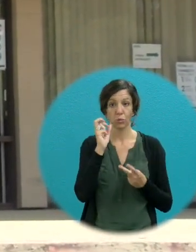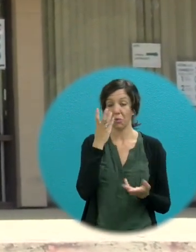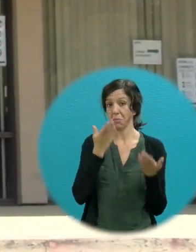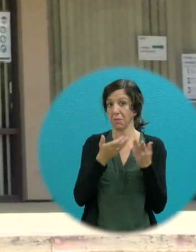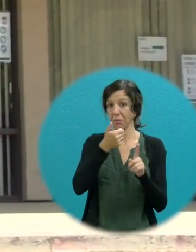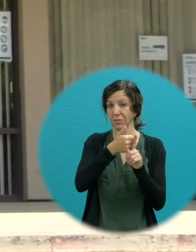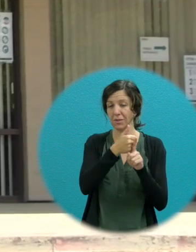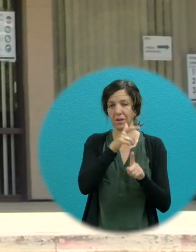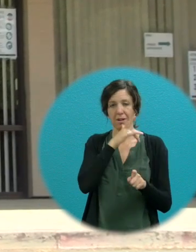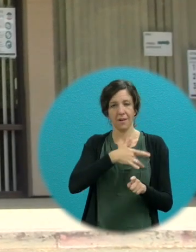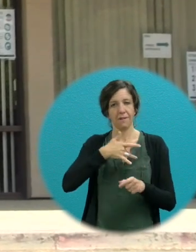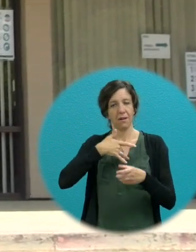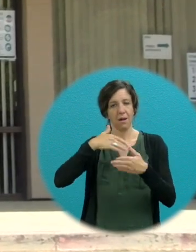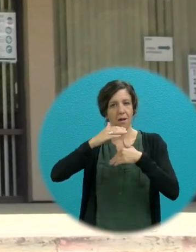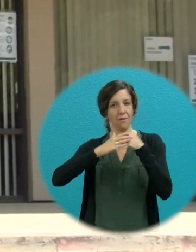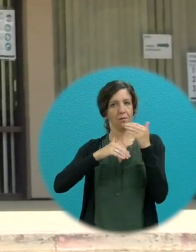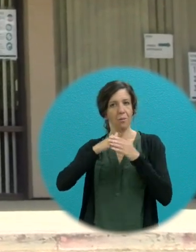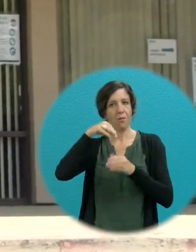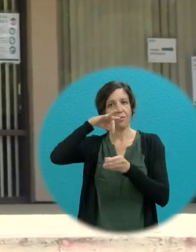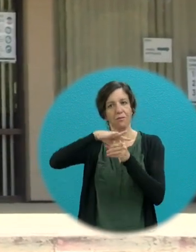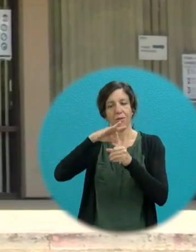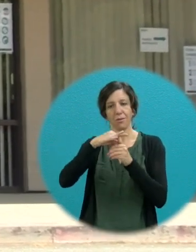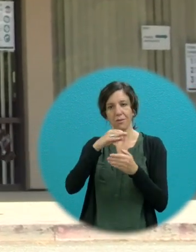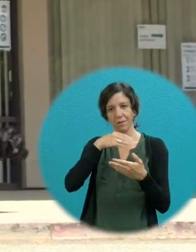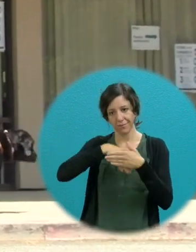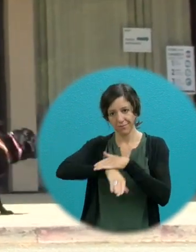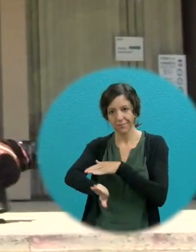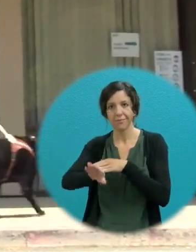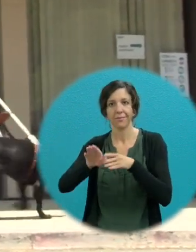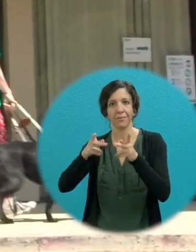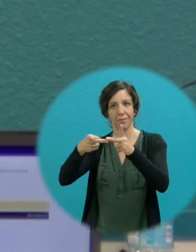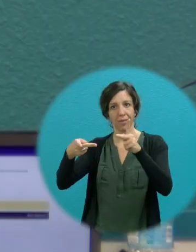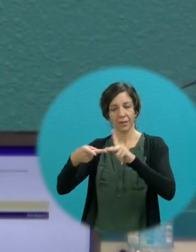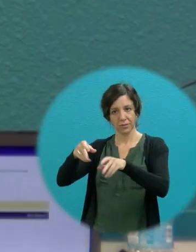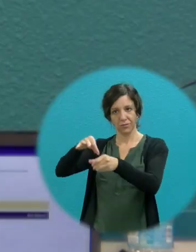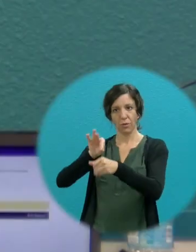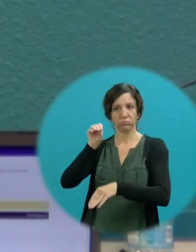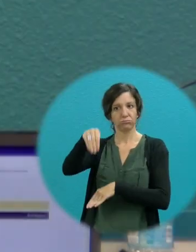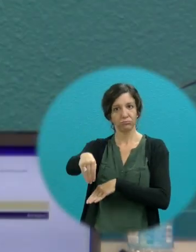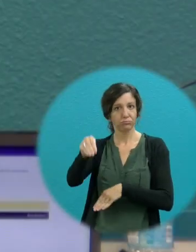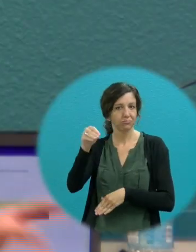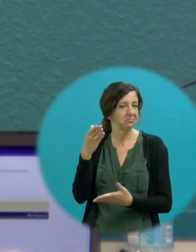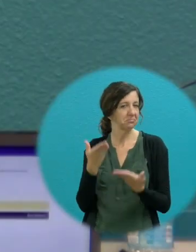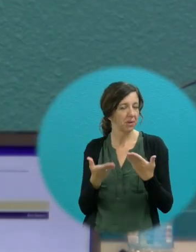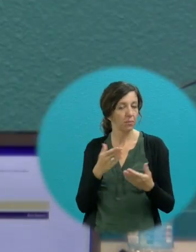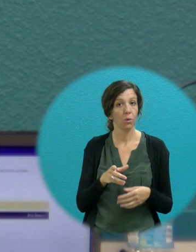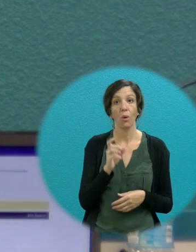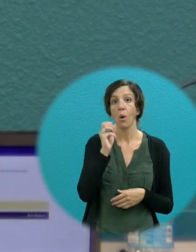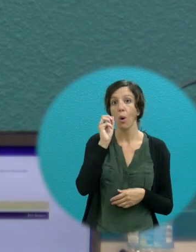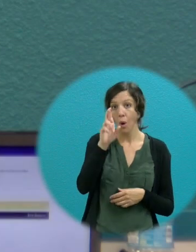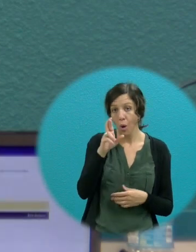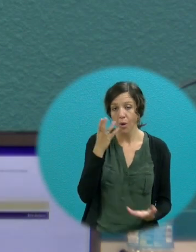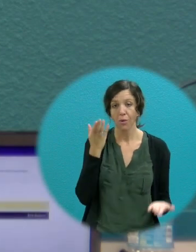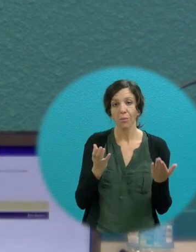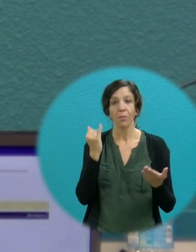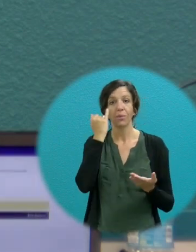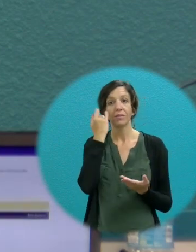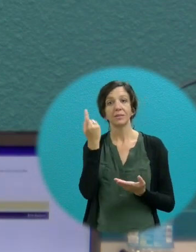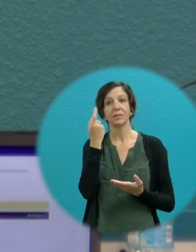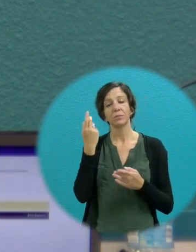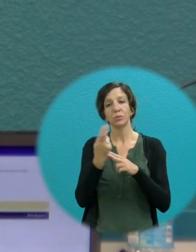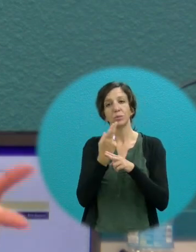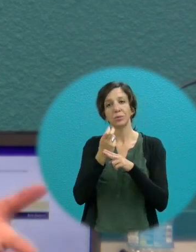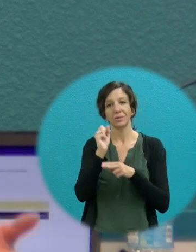or doesn't feel comfortable voting in the vote center, or